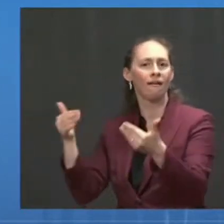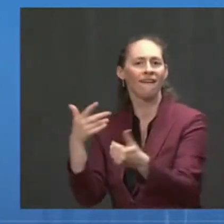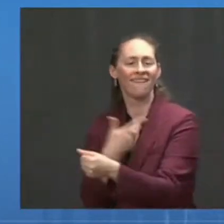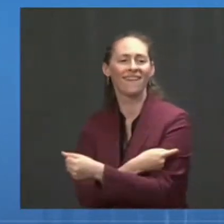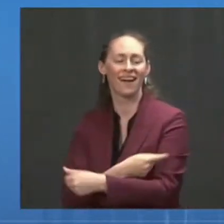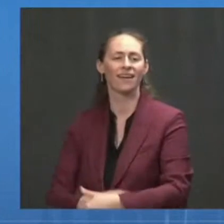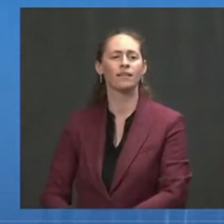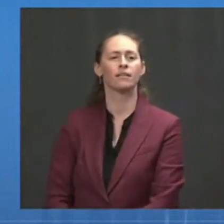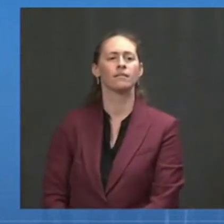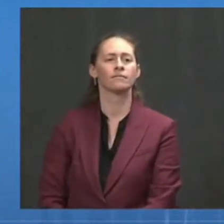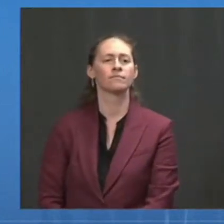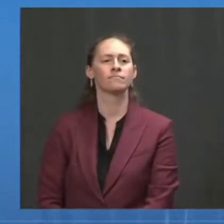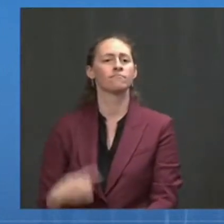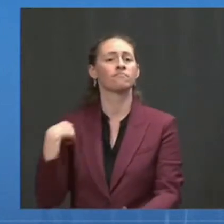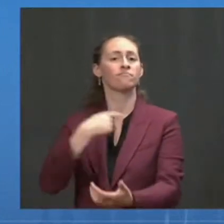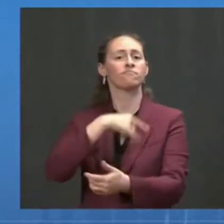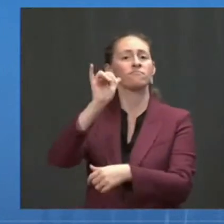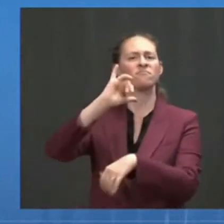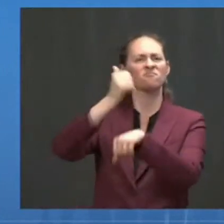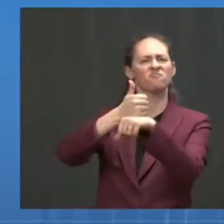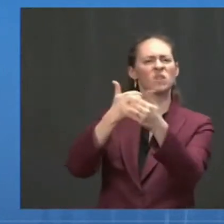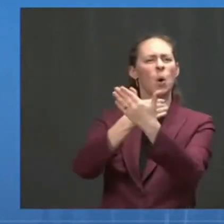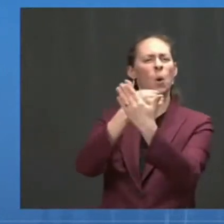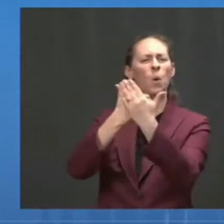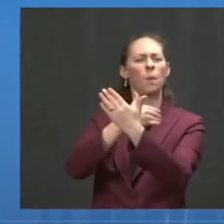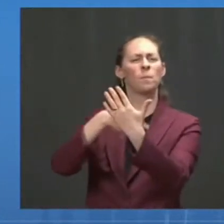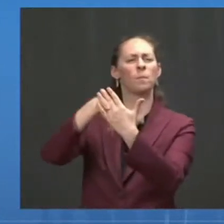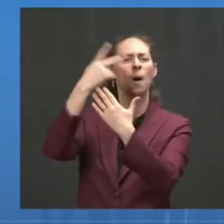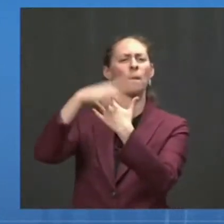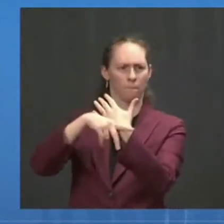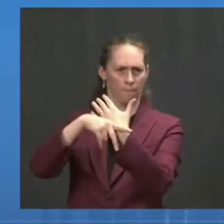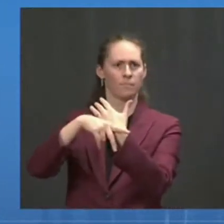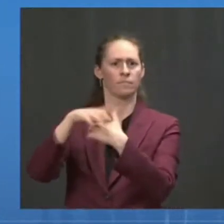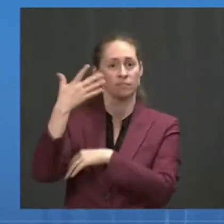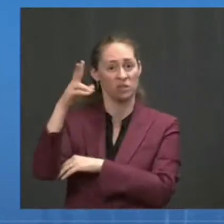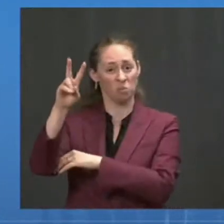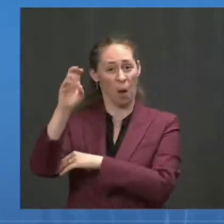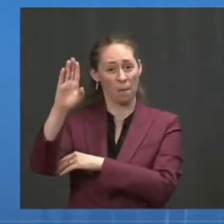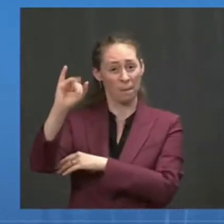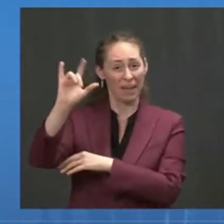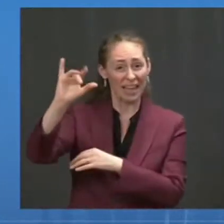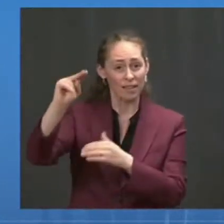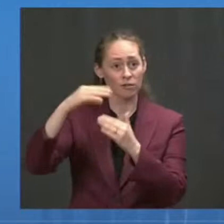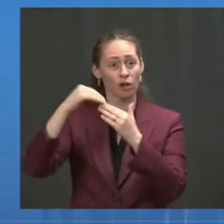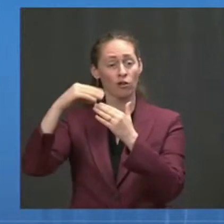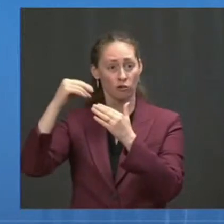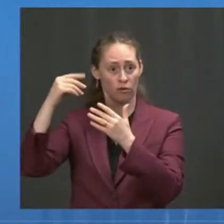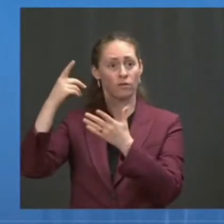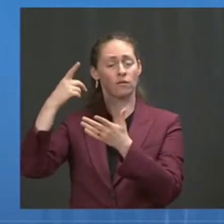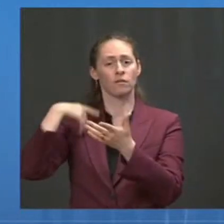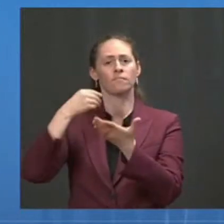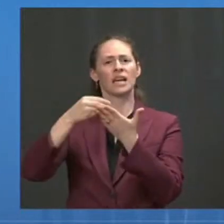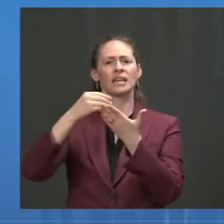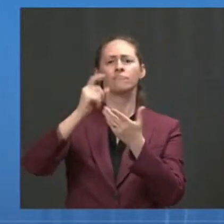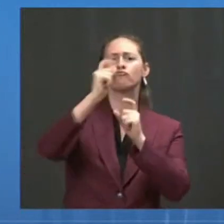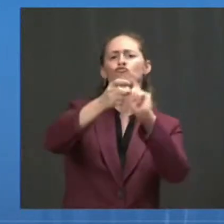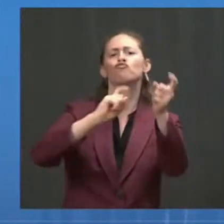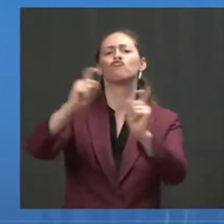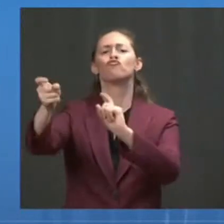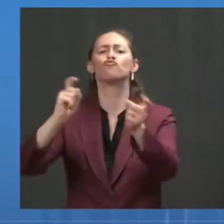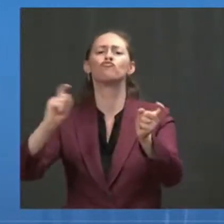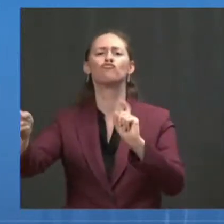an investment of $120 million in grants that have been awarded. And later this week, $20 million will be